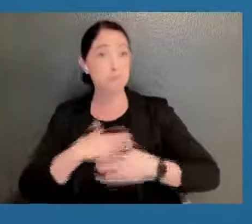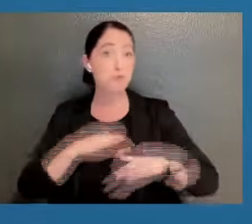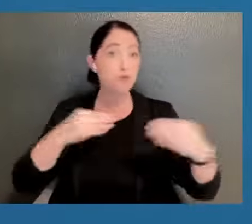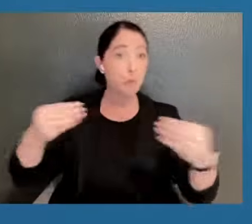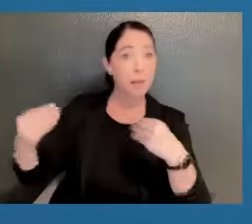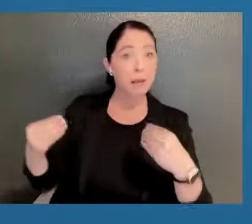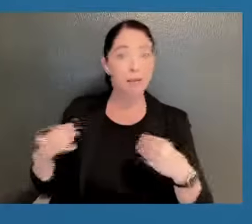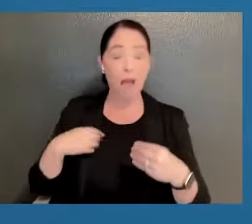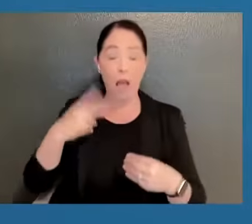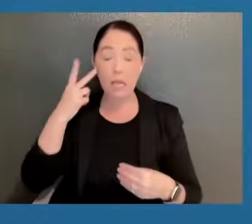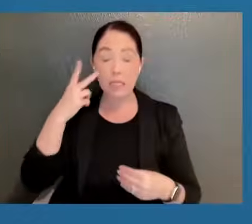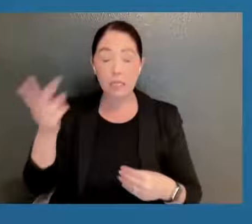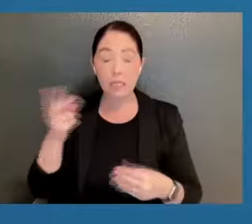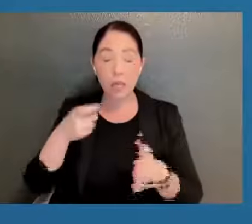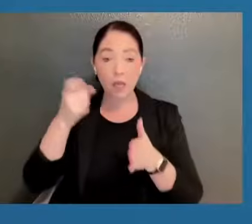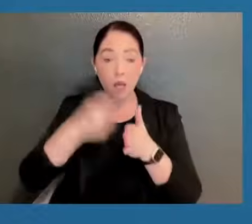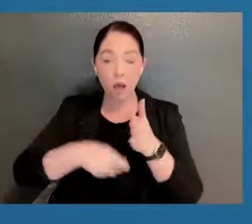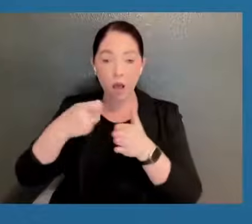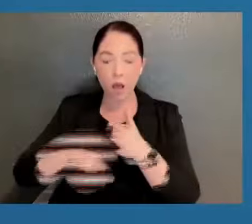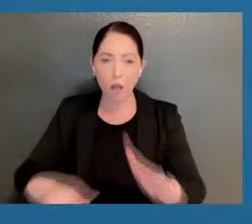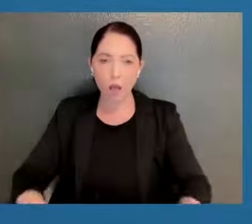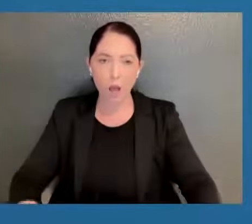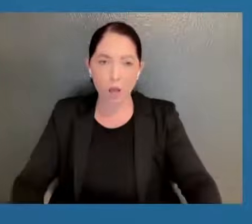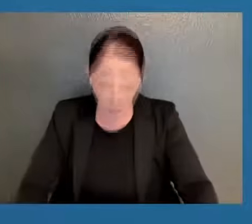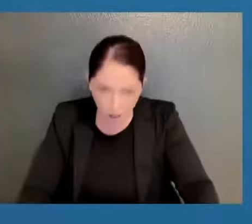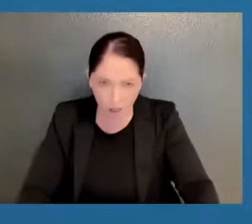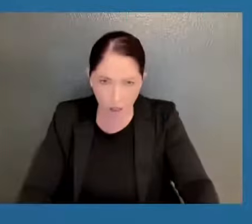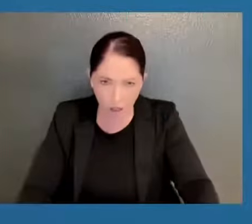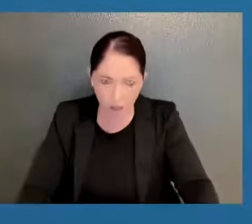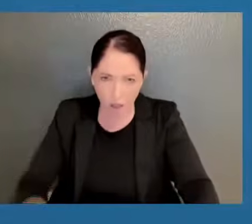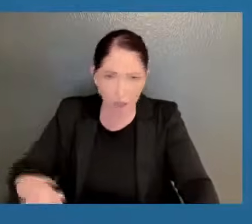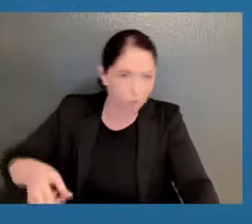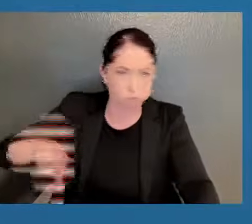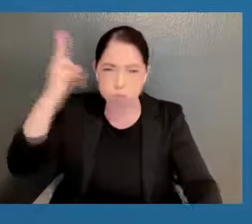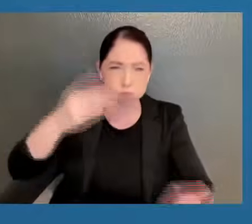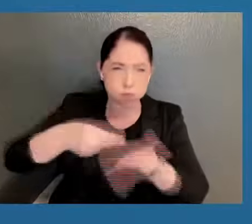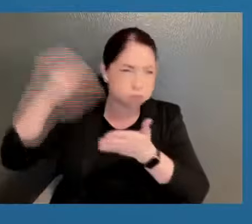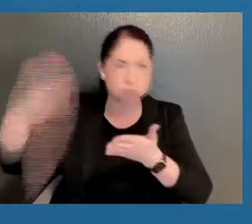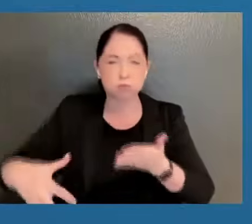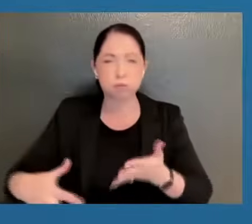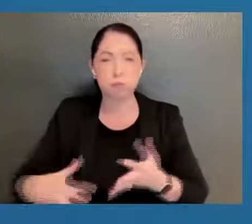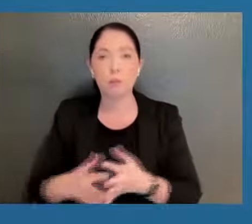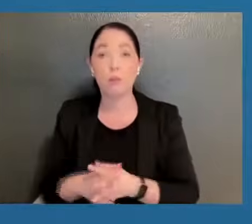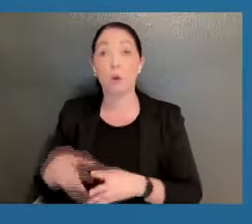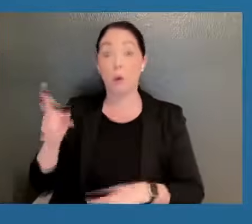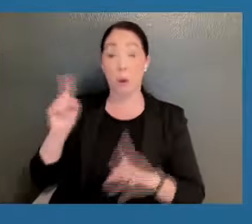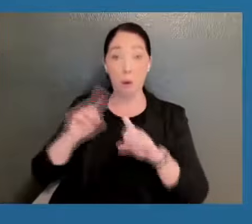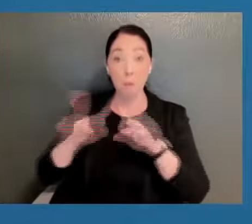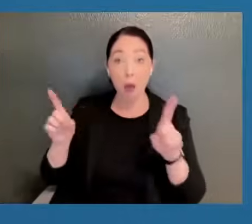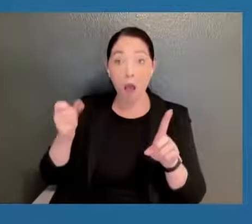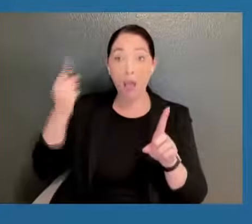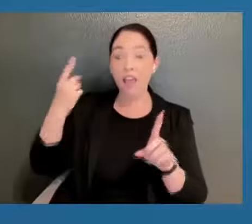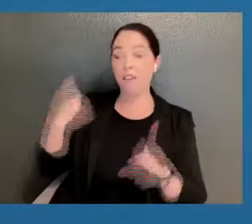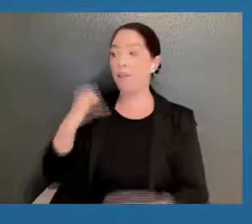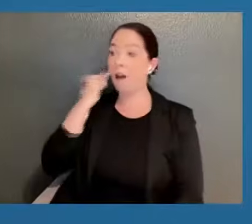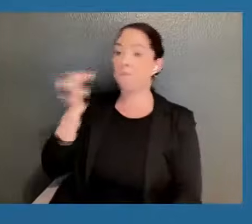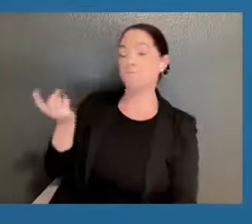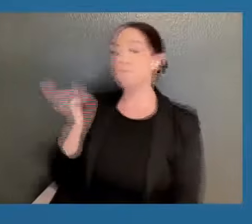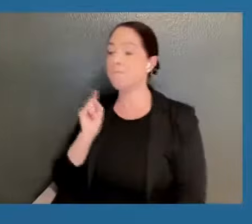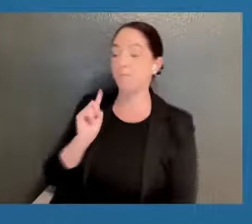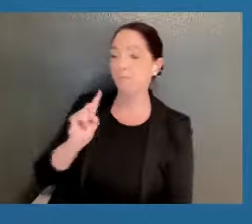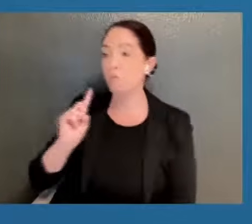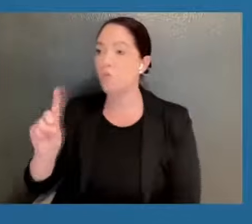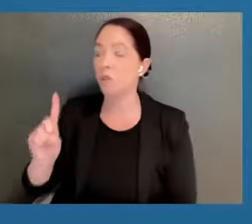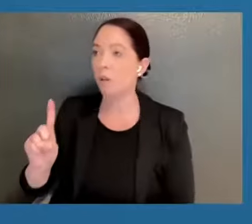They're jaw-droppingly high. But you tell someone as you're pushing that cart around the store, how would you feel about this? They are ecstatic that